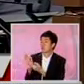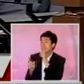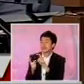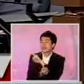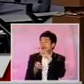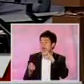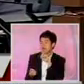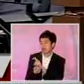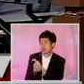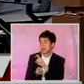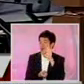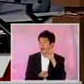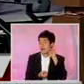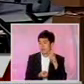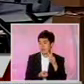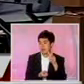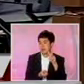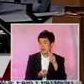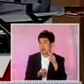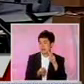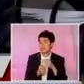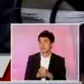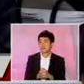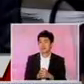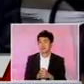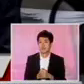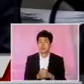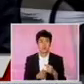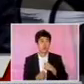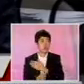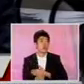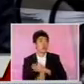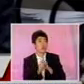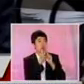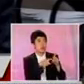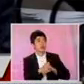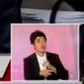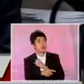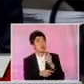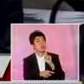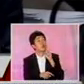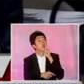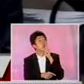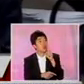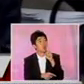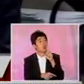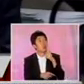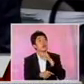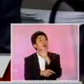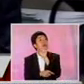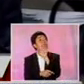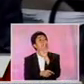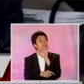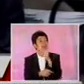correctness of the fair market value of a property? Nais ko pong sagutin, ginong senador, na mismo ron sa SALN,